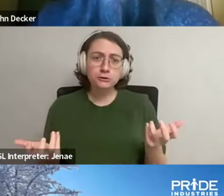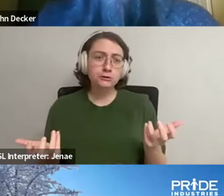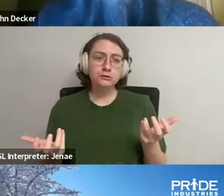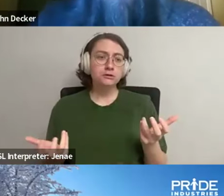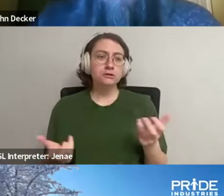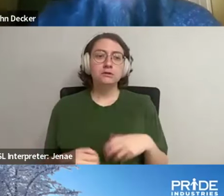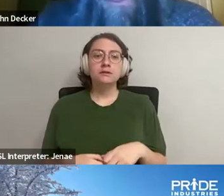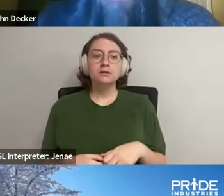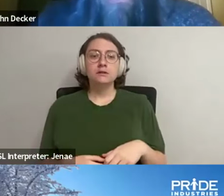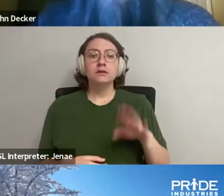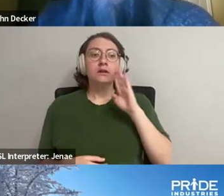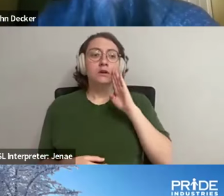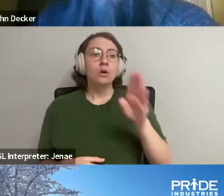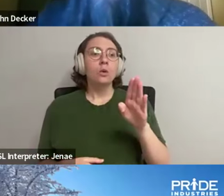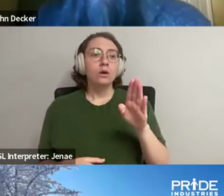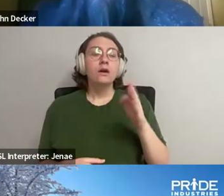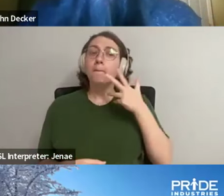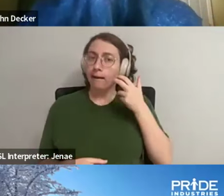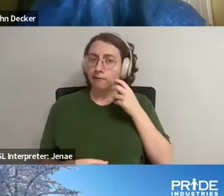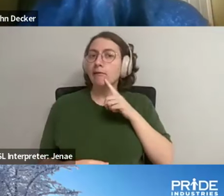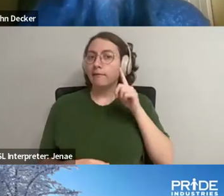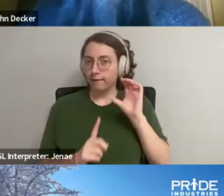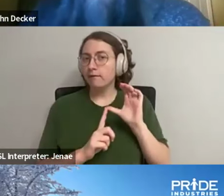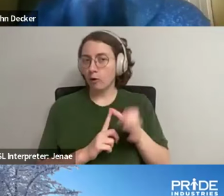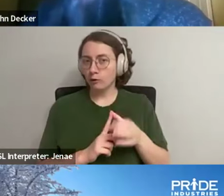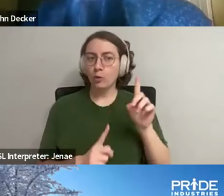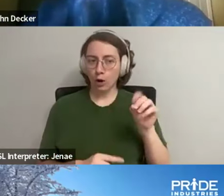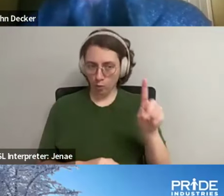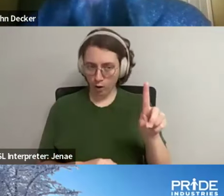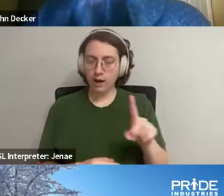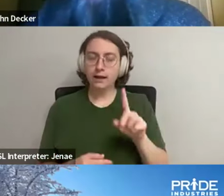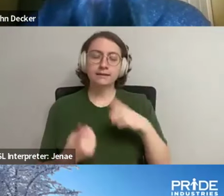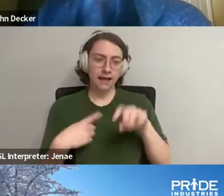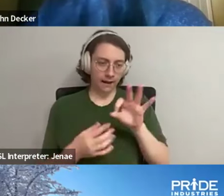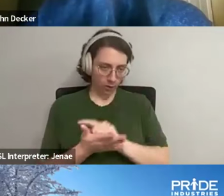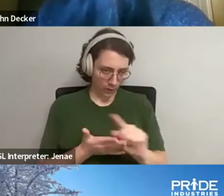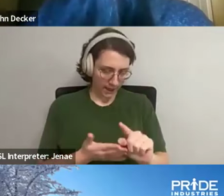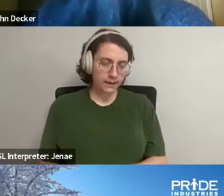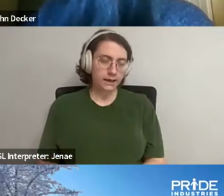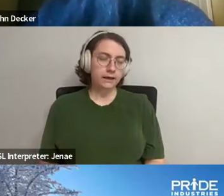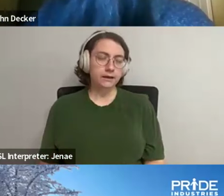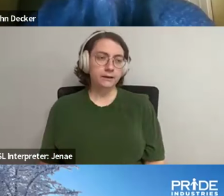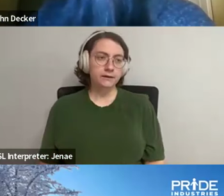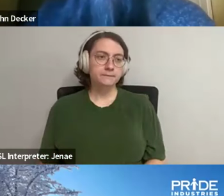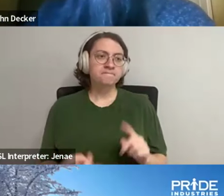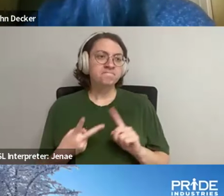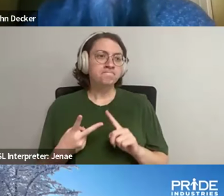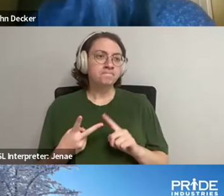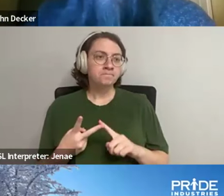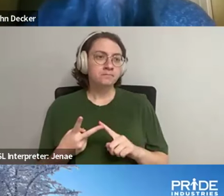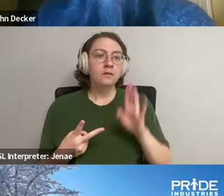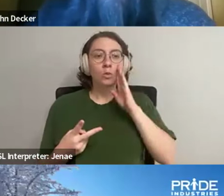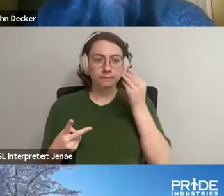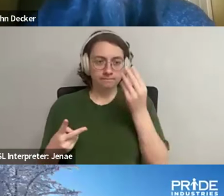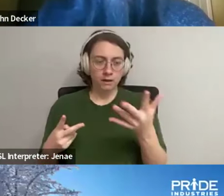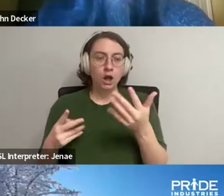into Michael's Deaf Culture 101 and Sign of the Week. We are going to share the new